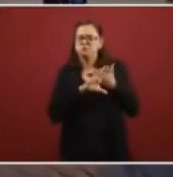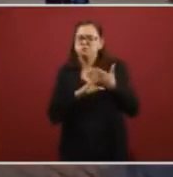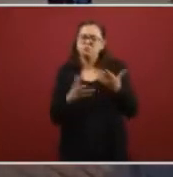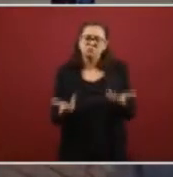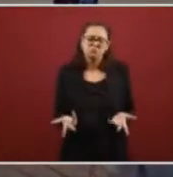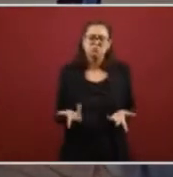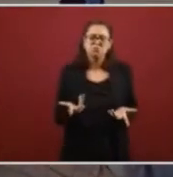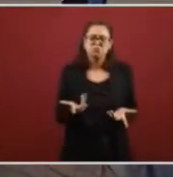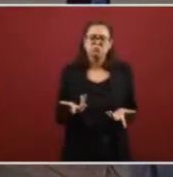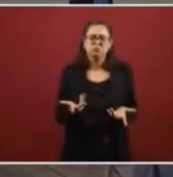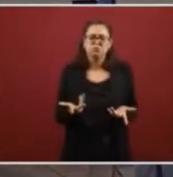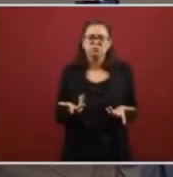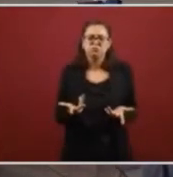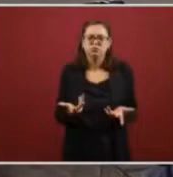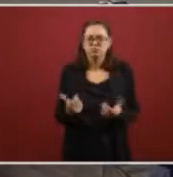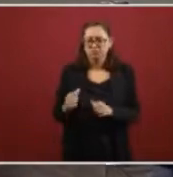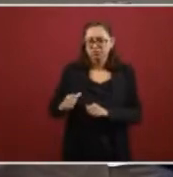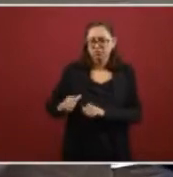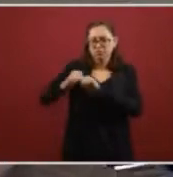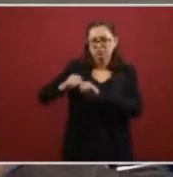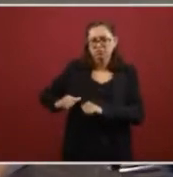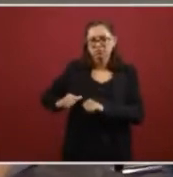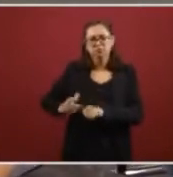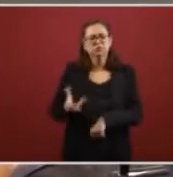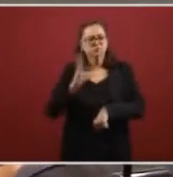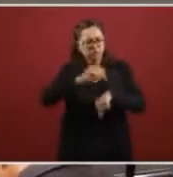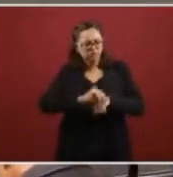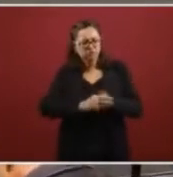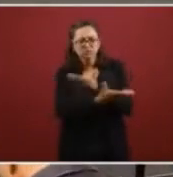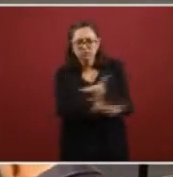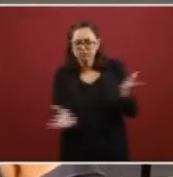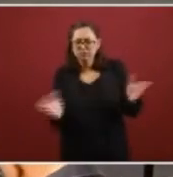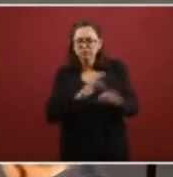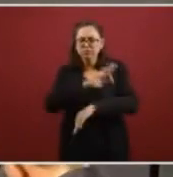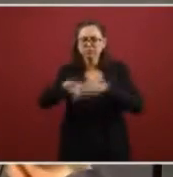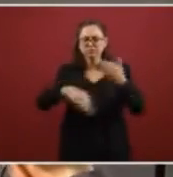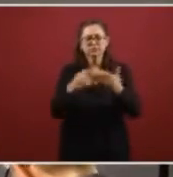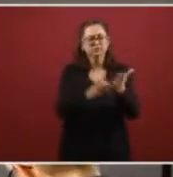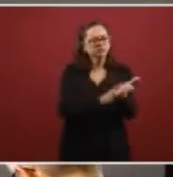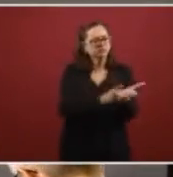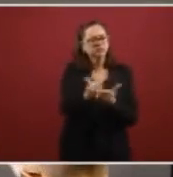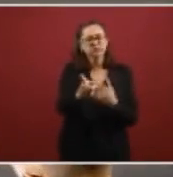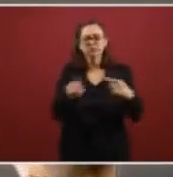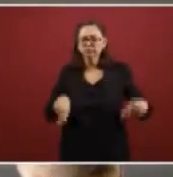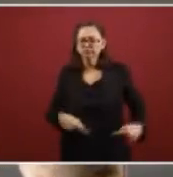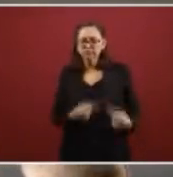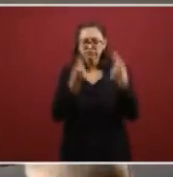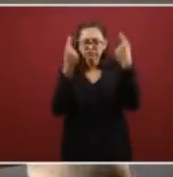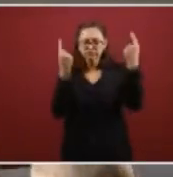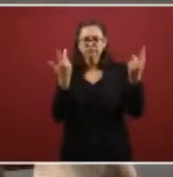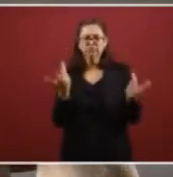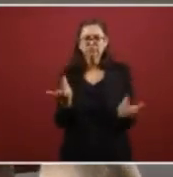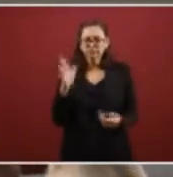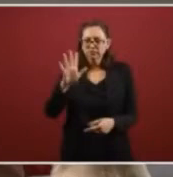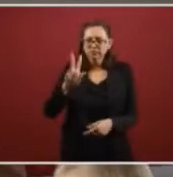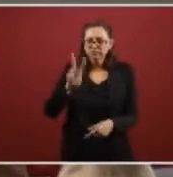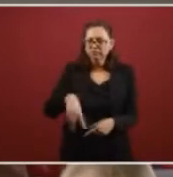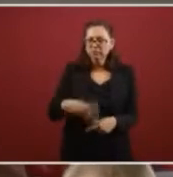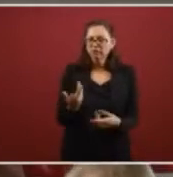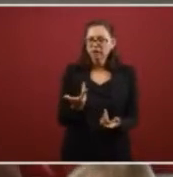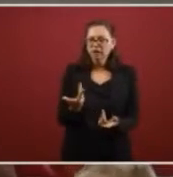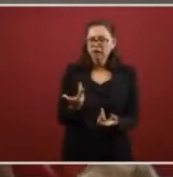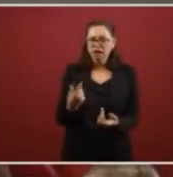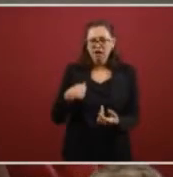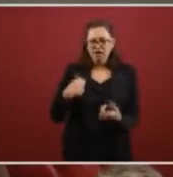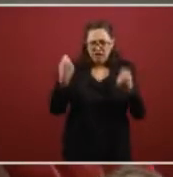You have to guarantee from the authority needs to give them the right